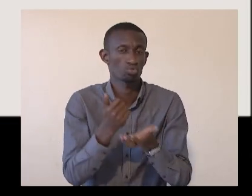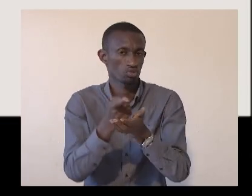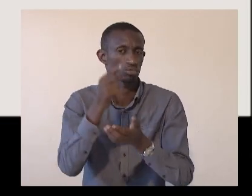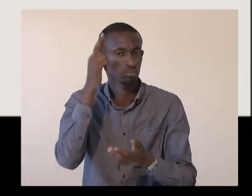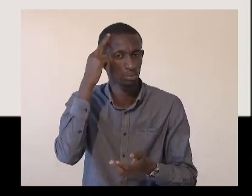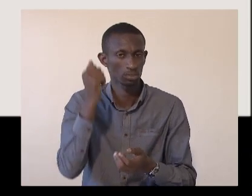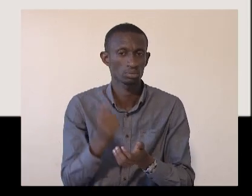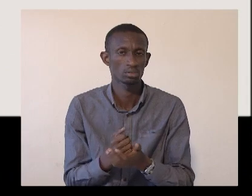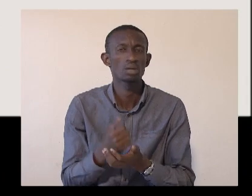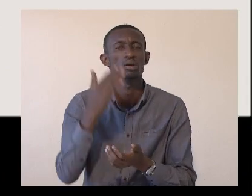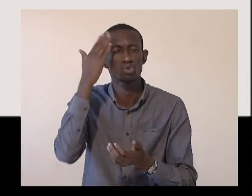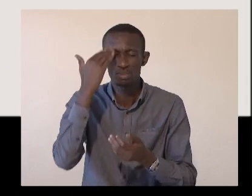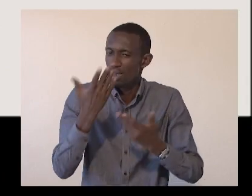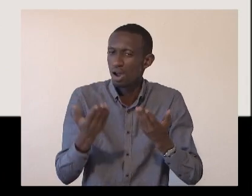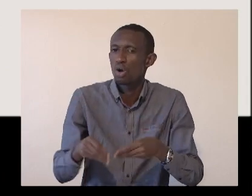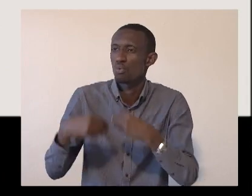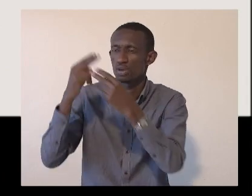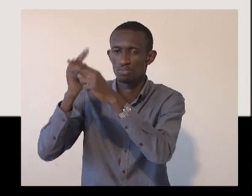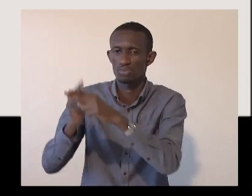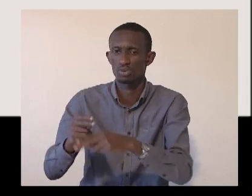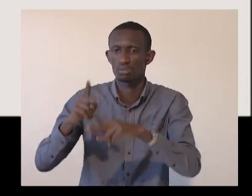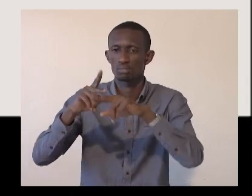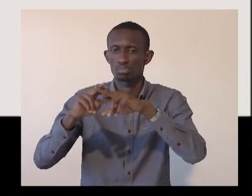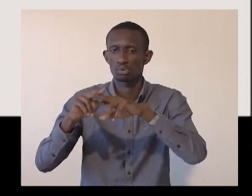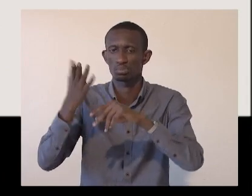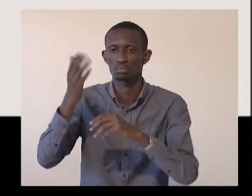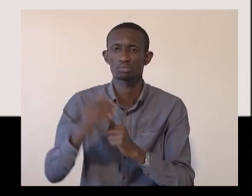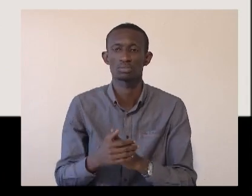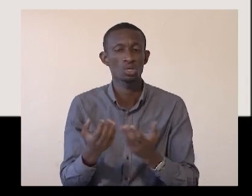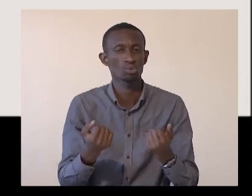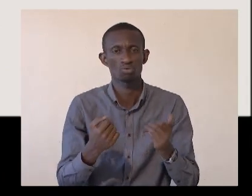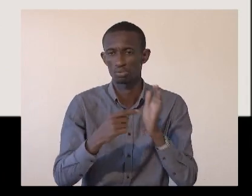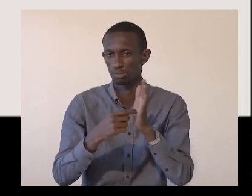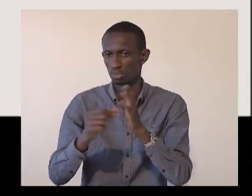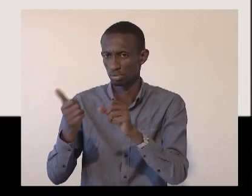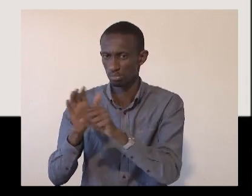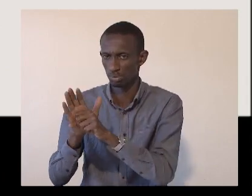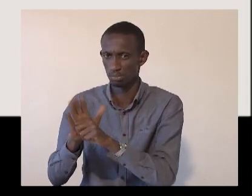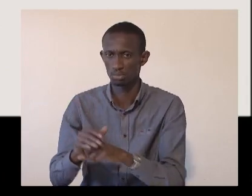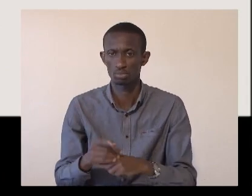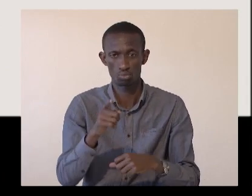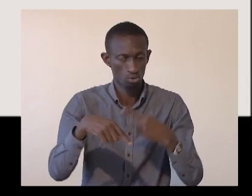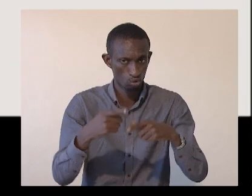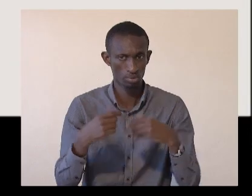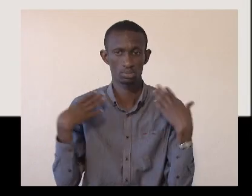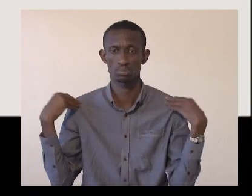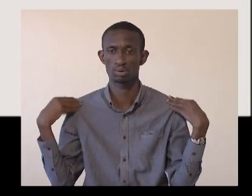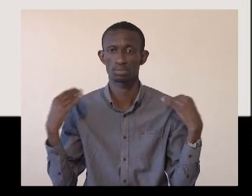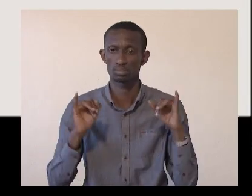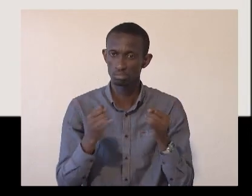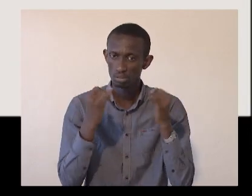you recall how we name these salts. We have two more examples here you will try as